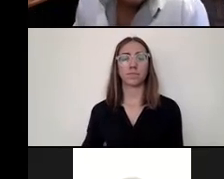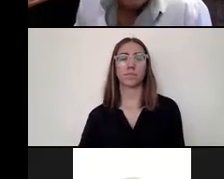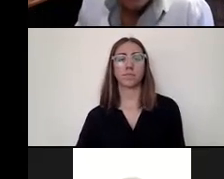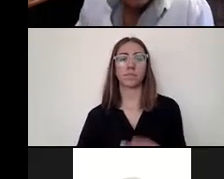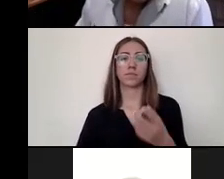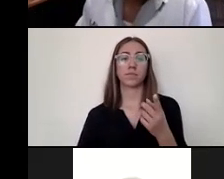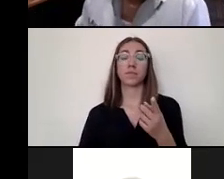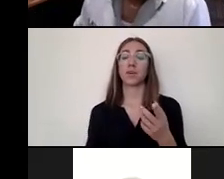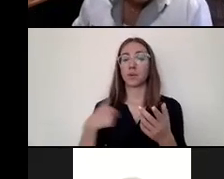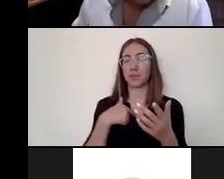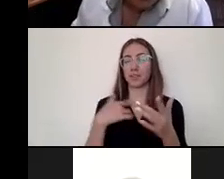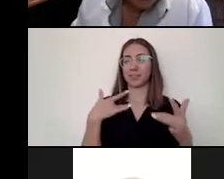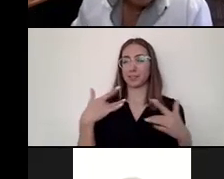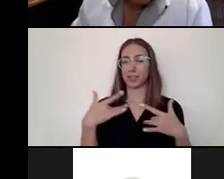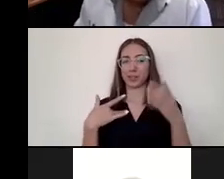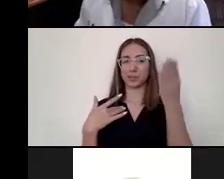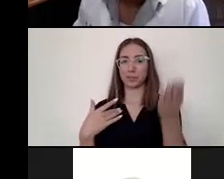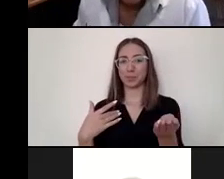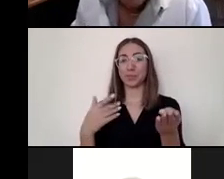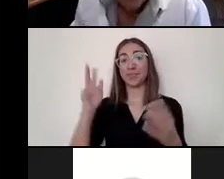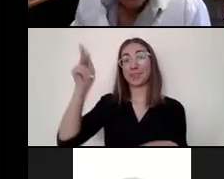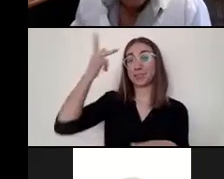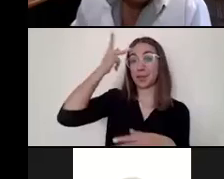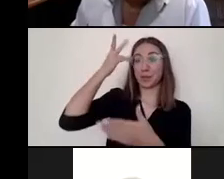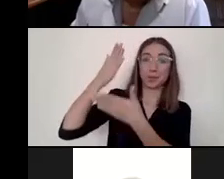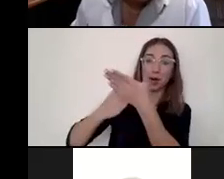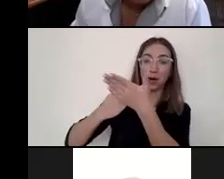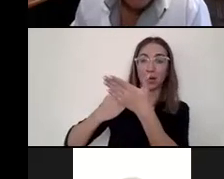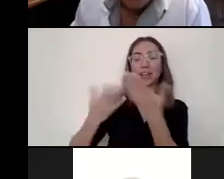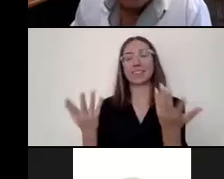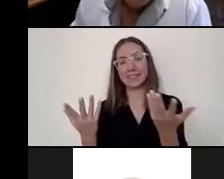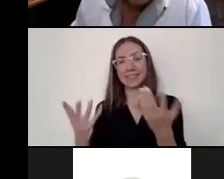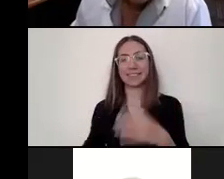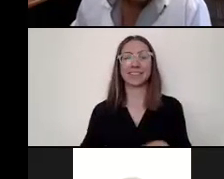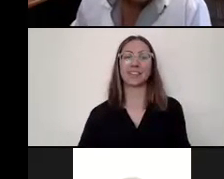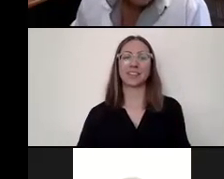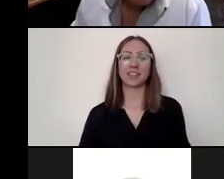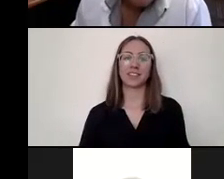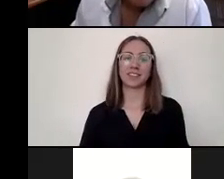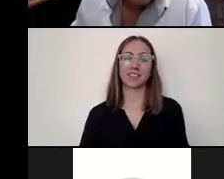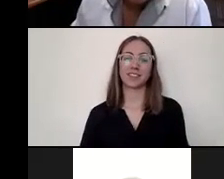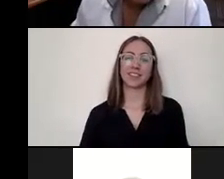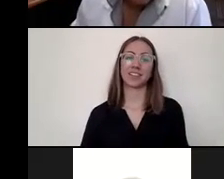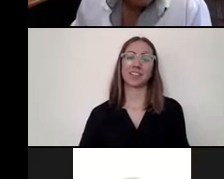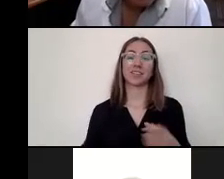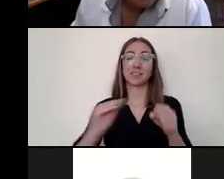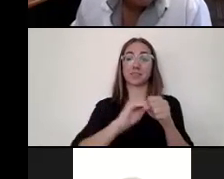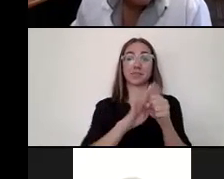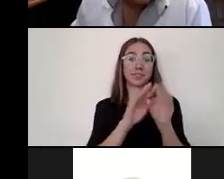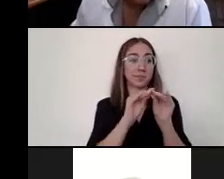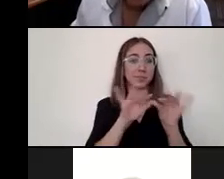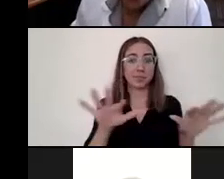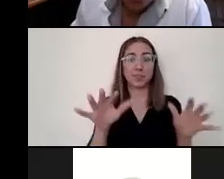that we're concerned about, which what I call is the political gap now. As you saw the epidemic being made